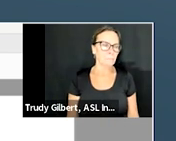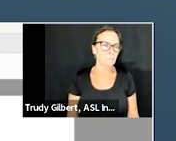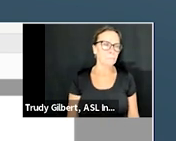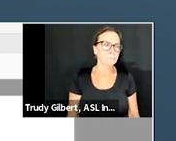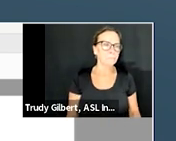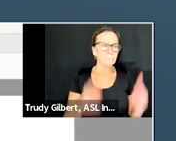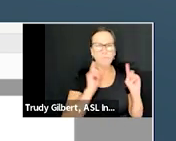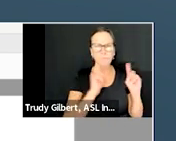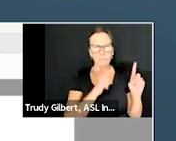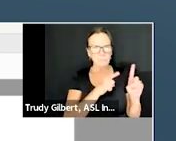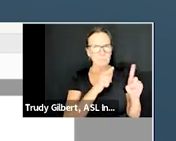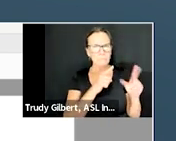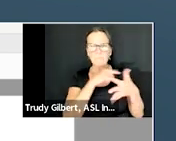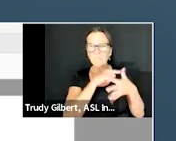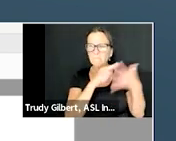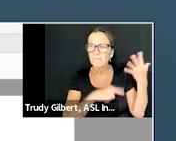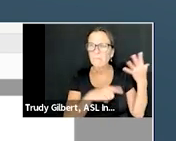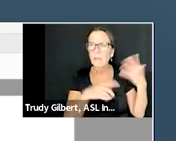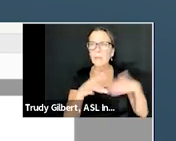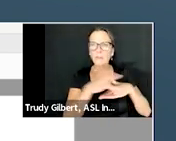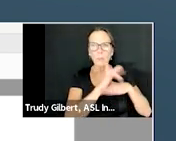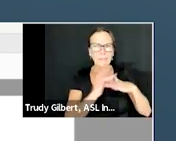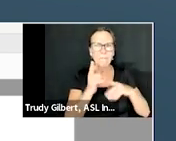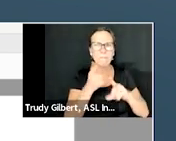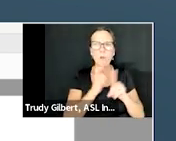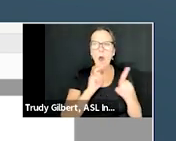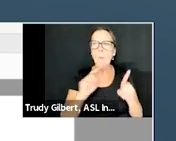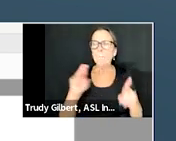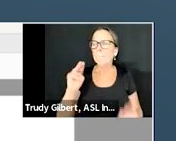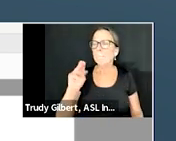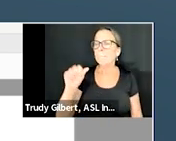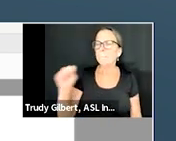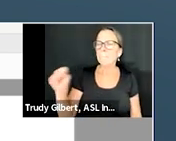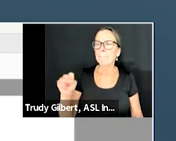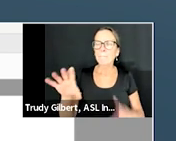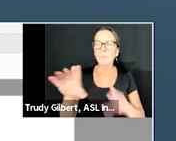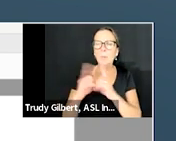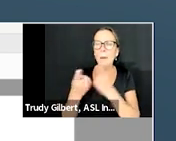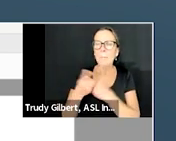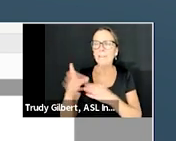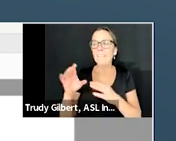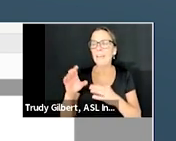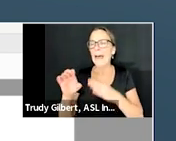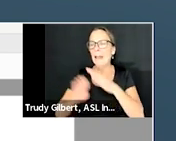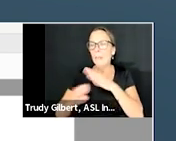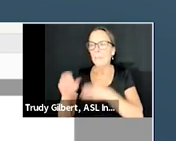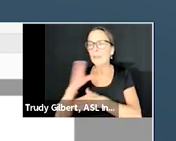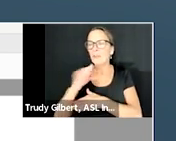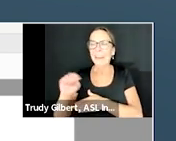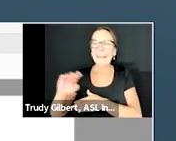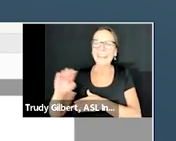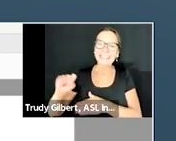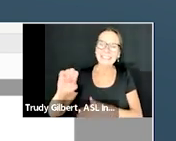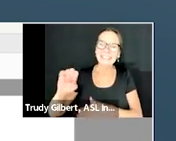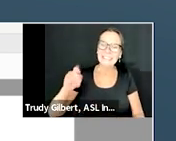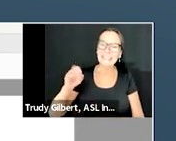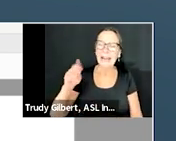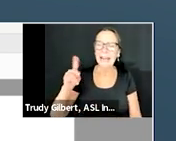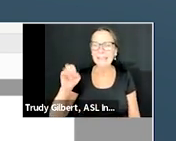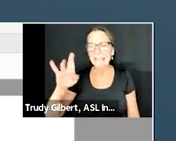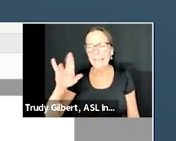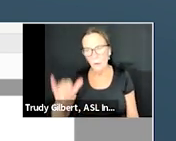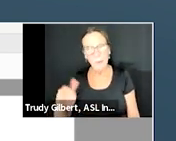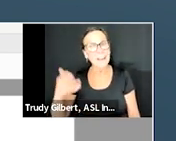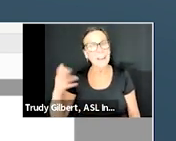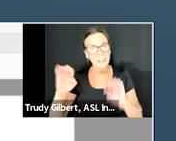Here are some resources from the Massachusetts Department of Elementary and Secondary Education. There's a pretty